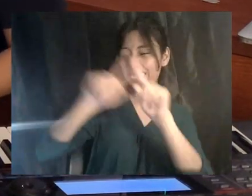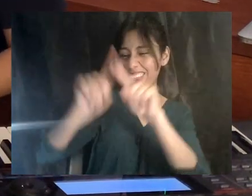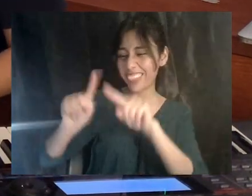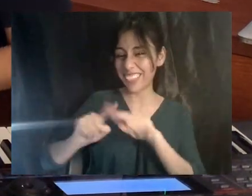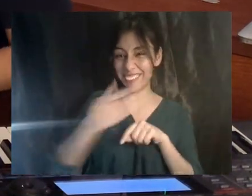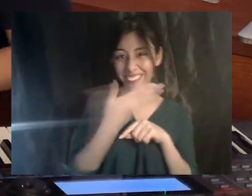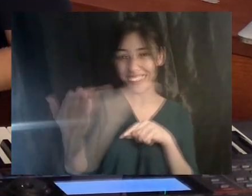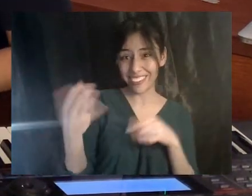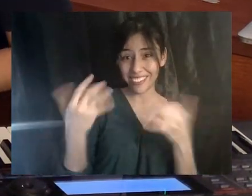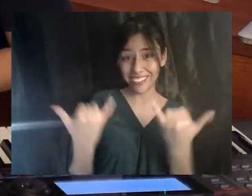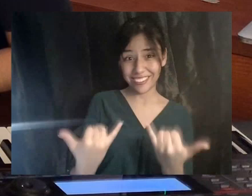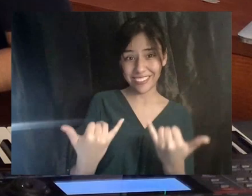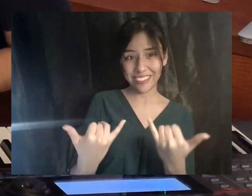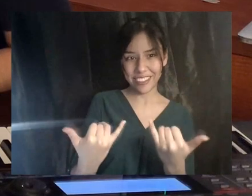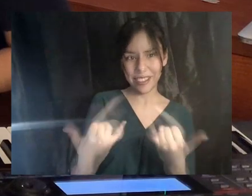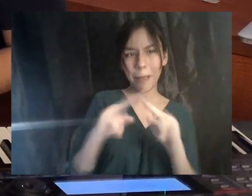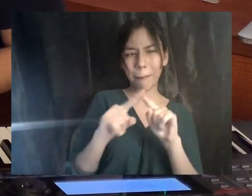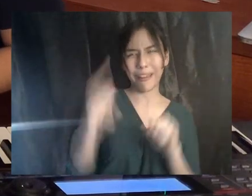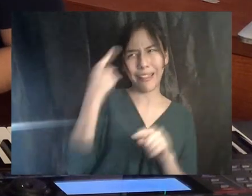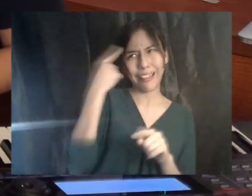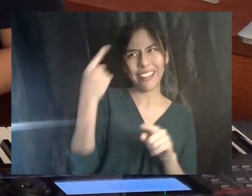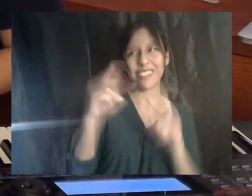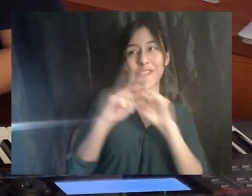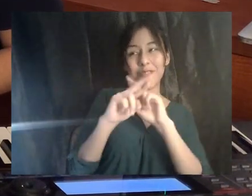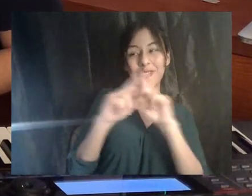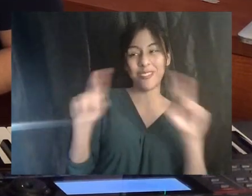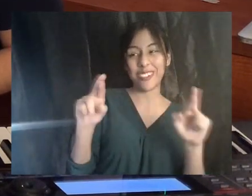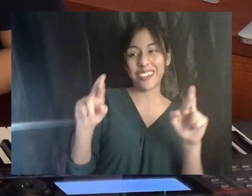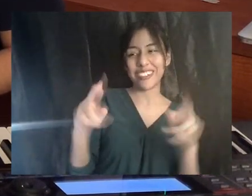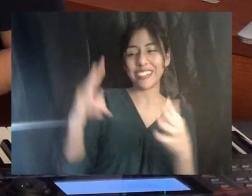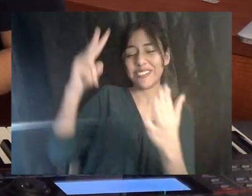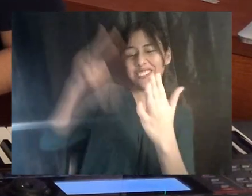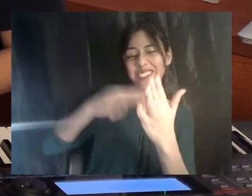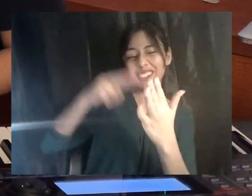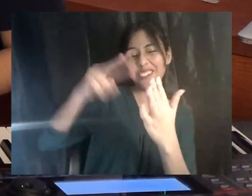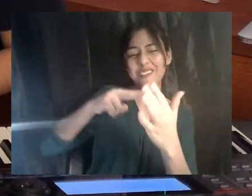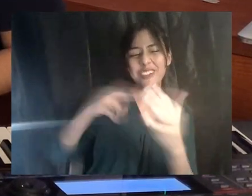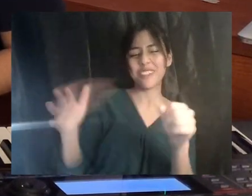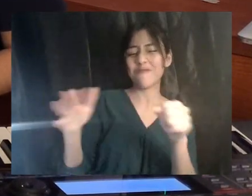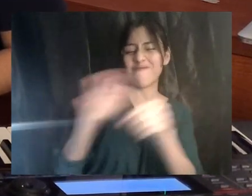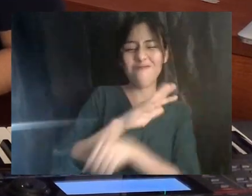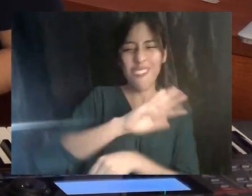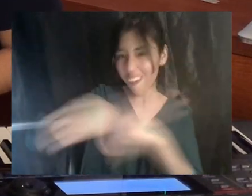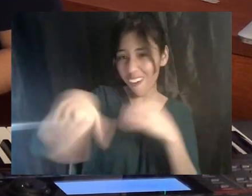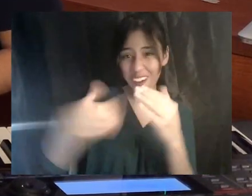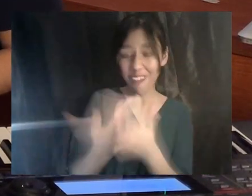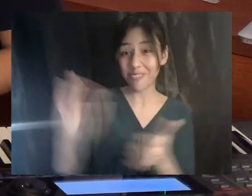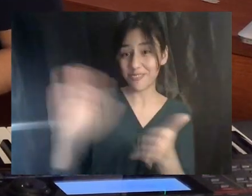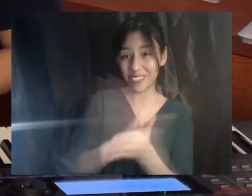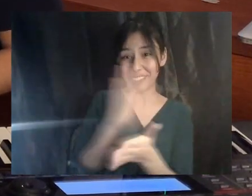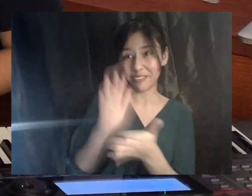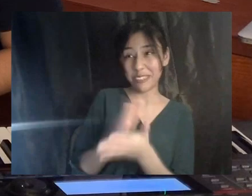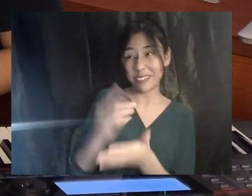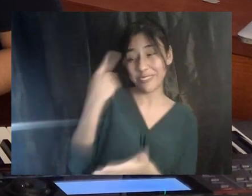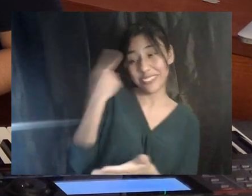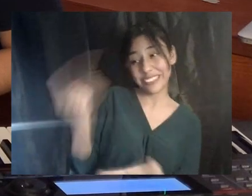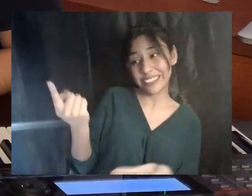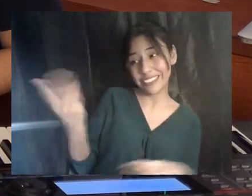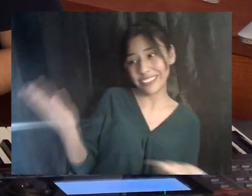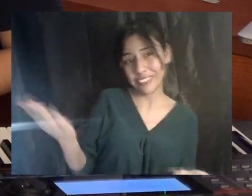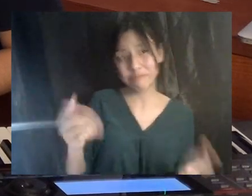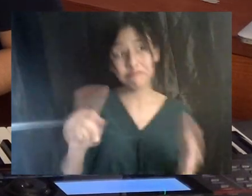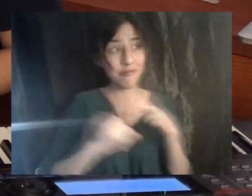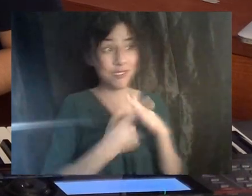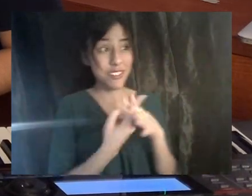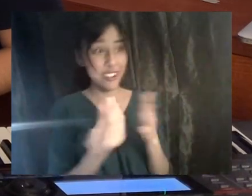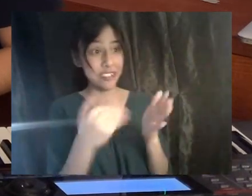today. But I think we're ready to read the whole sheet of music. What do you think? Starting with the